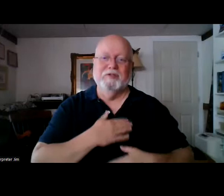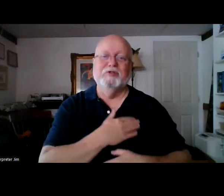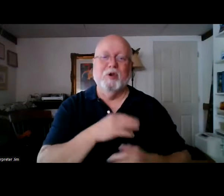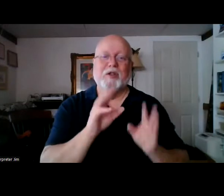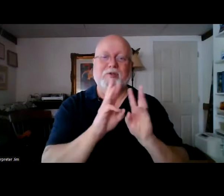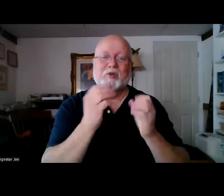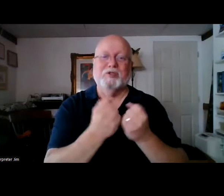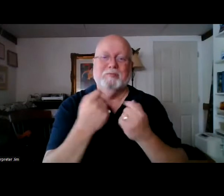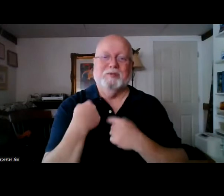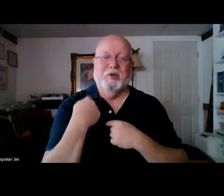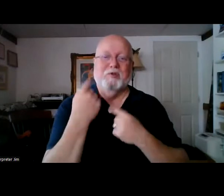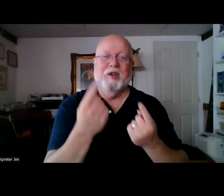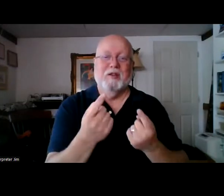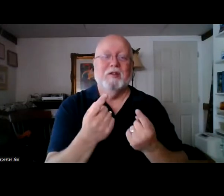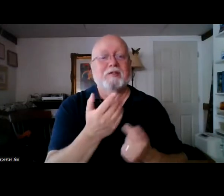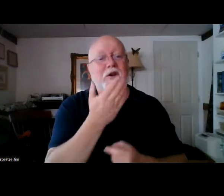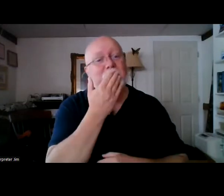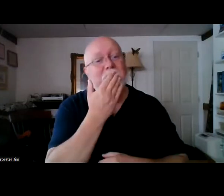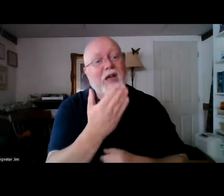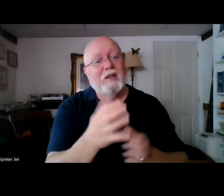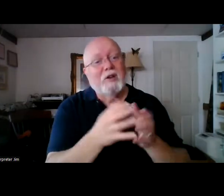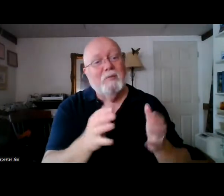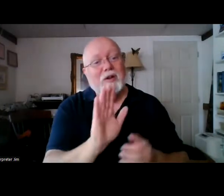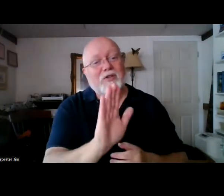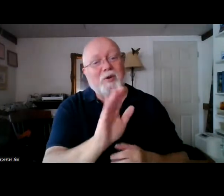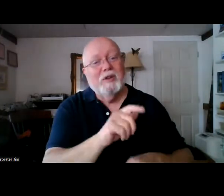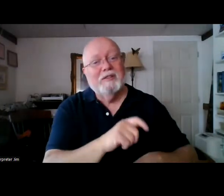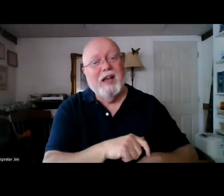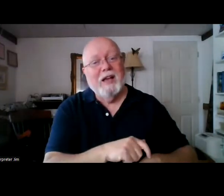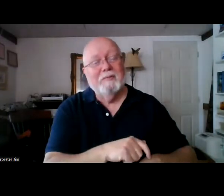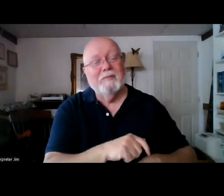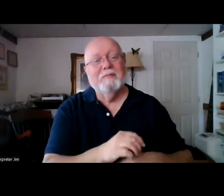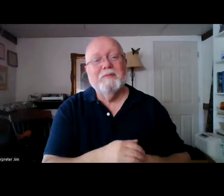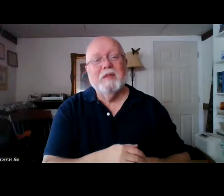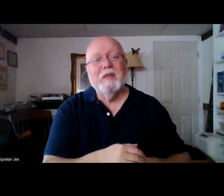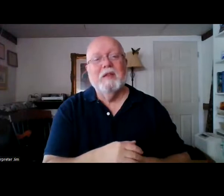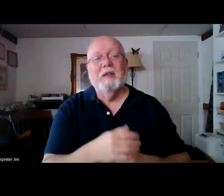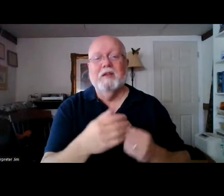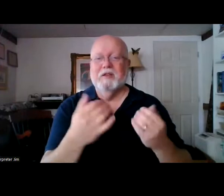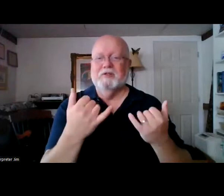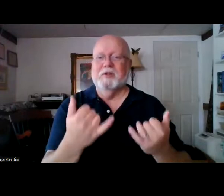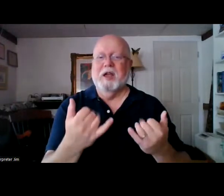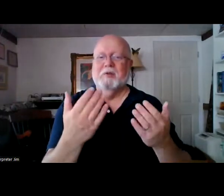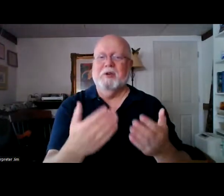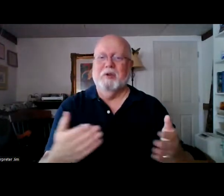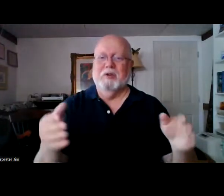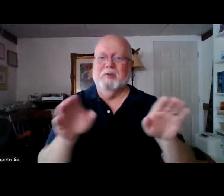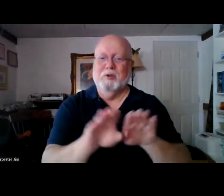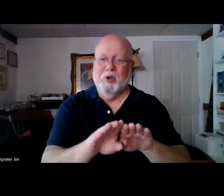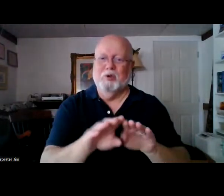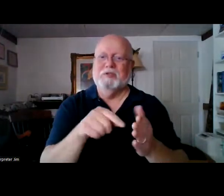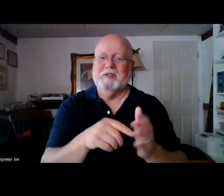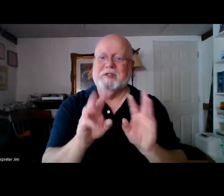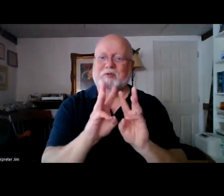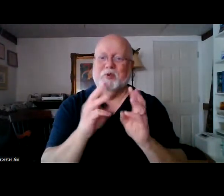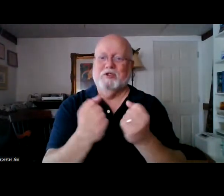far. So again, we want to thank you so much for your time. This is going to bring us to the close of this session. We're going to have a